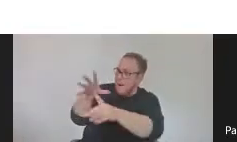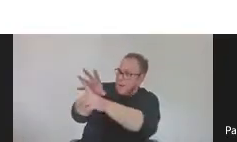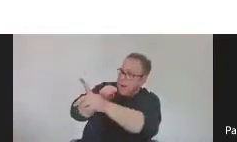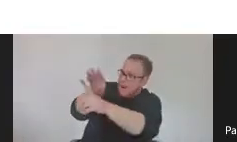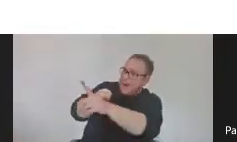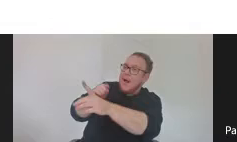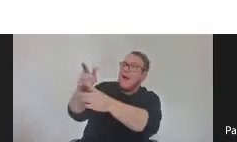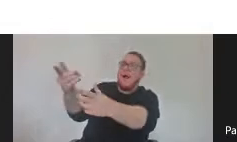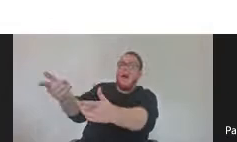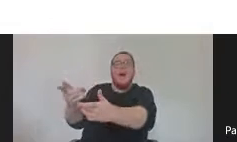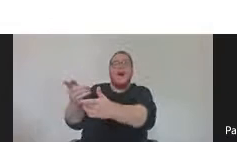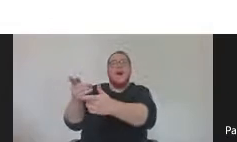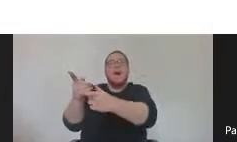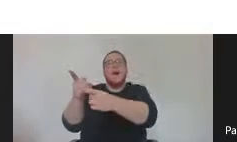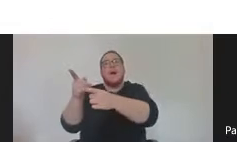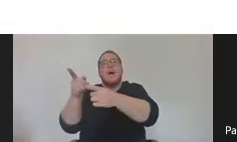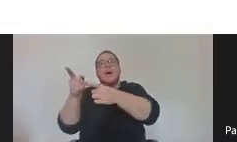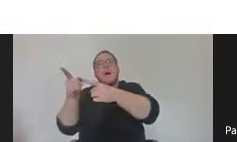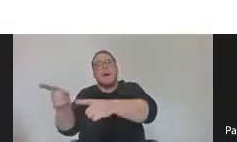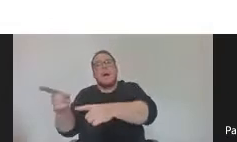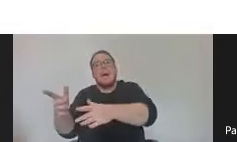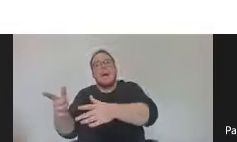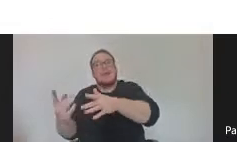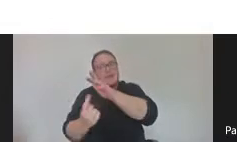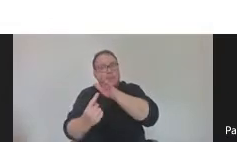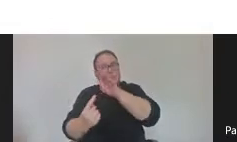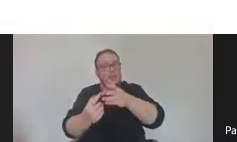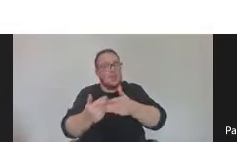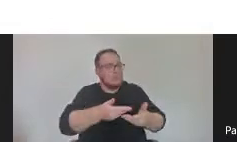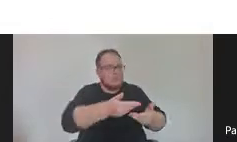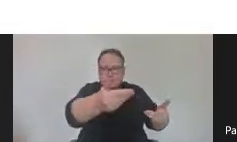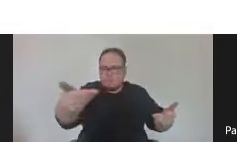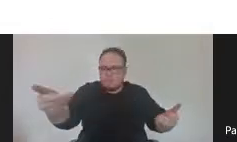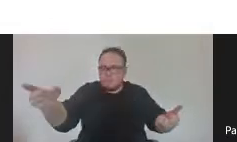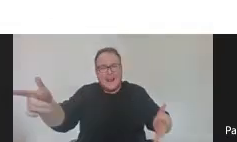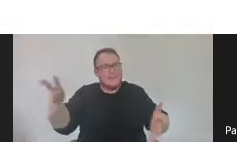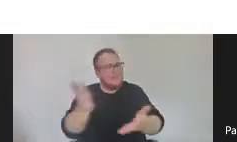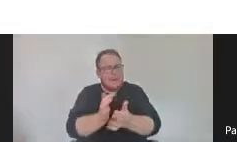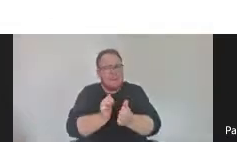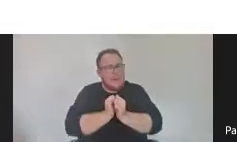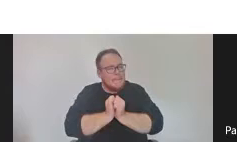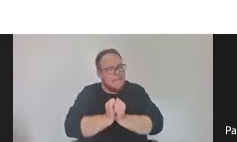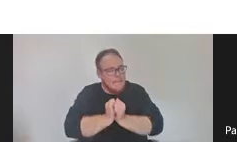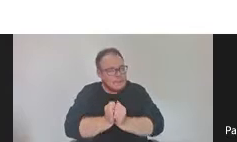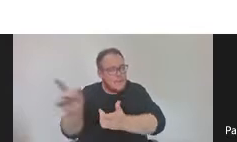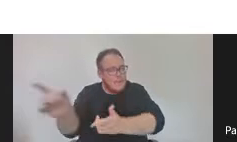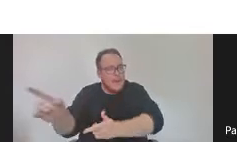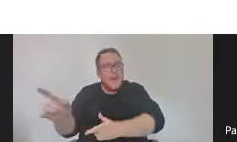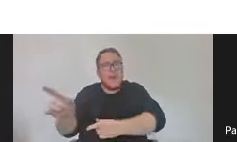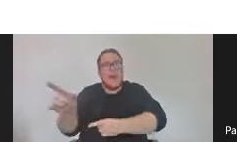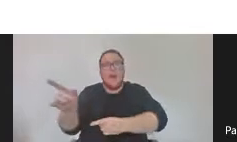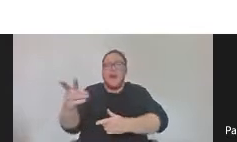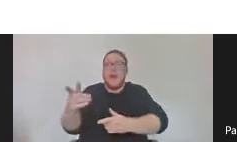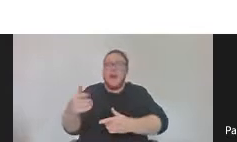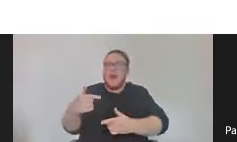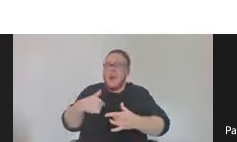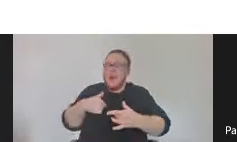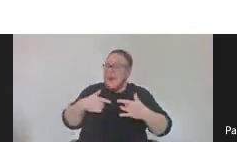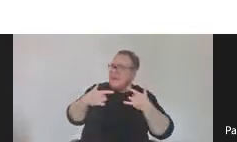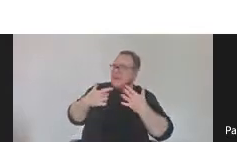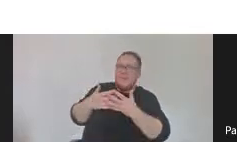really kind of distributive leader, compassionate leader, but he's actually humbled me with the extent that he's willing to go